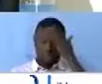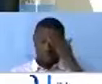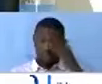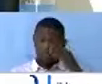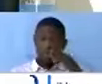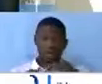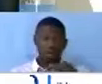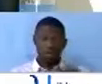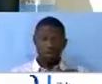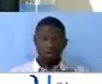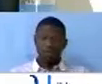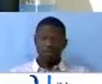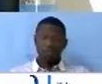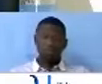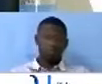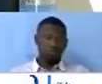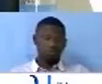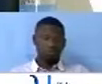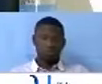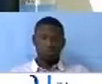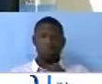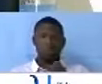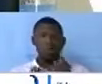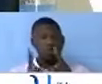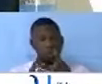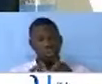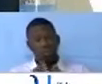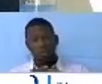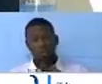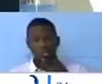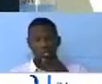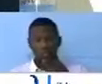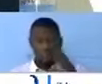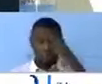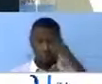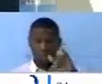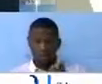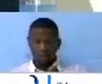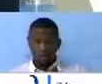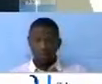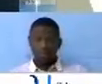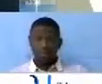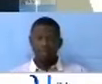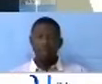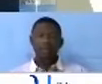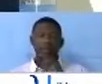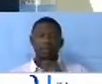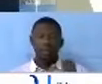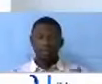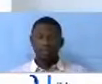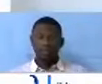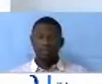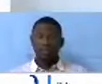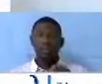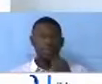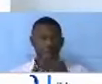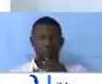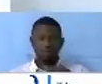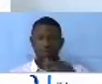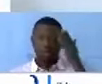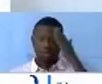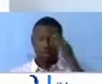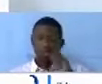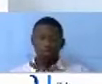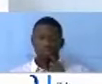Okay, or you agree? It was criminal. Mr. Chairman, I said I know it was unlawful.